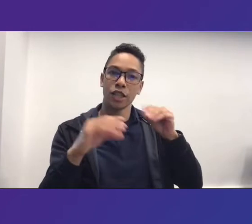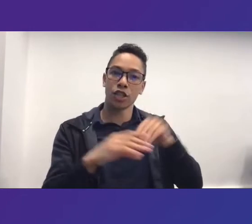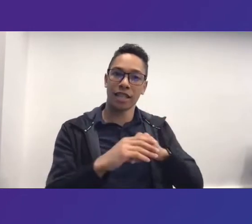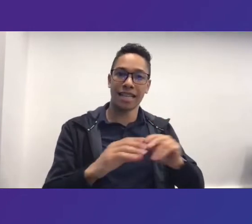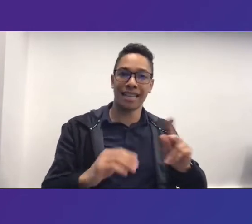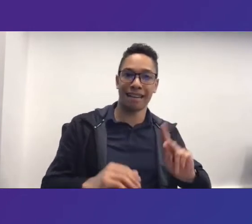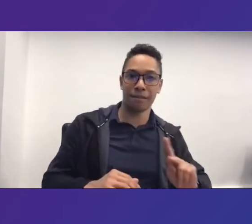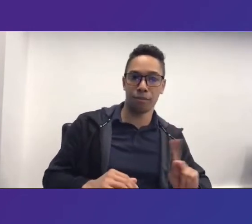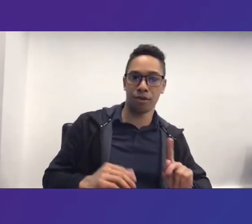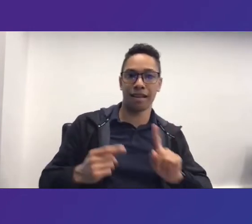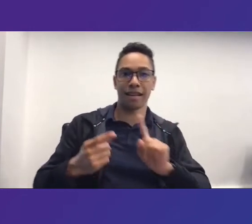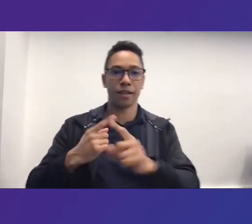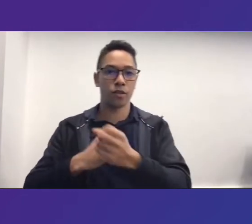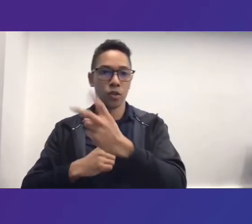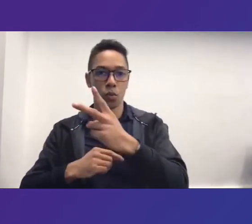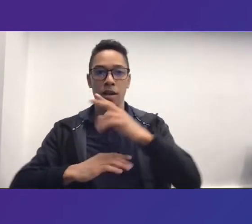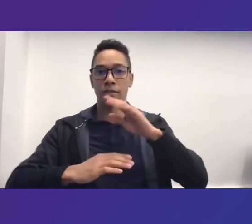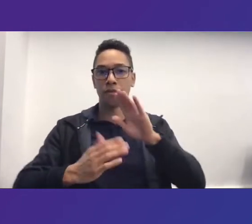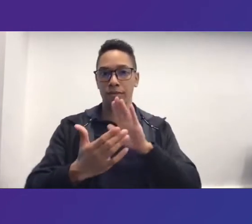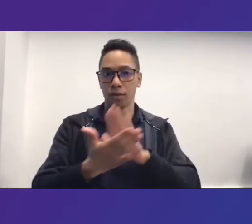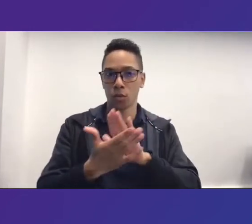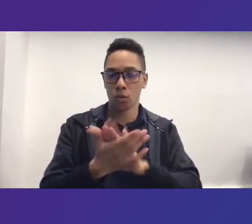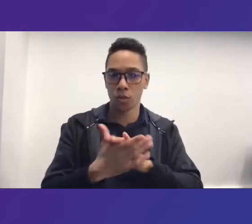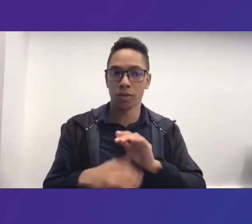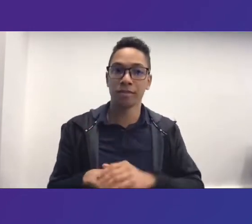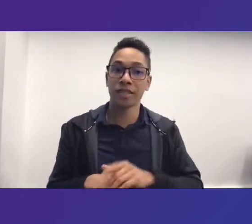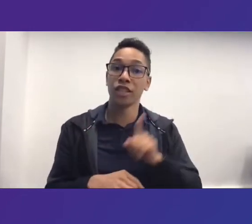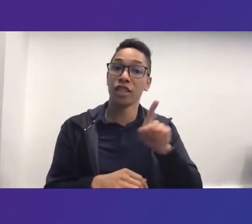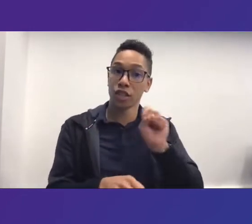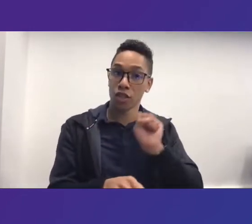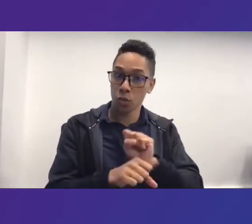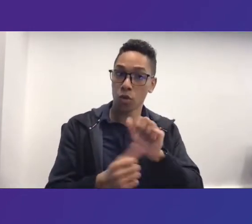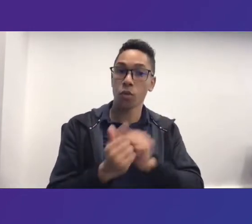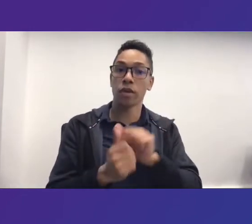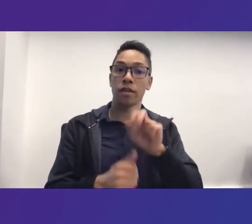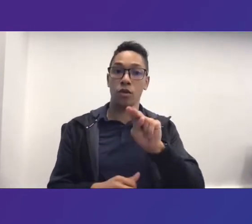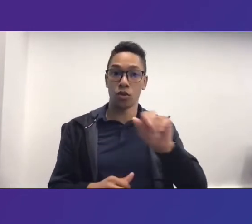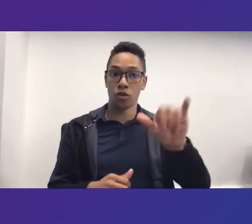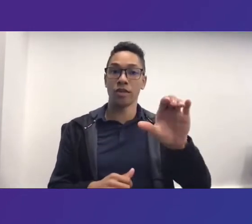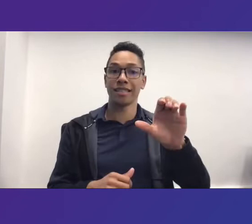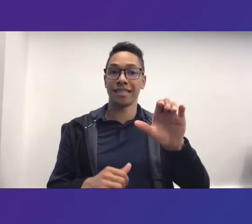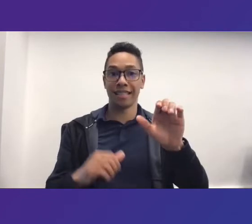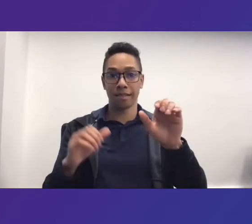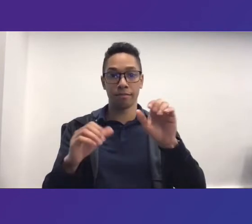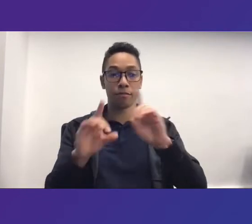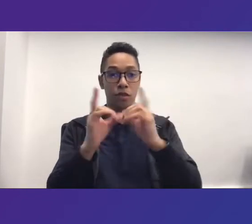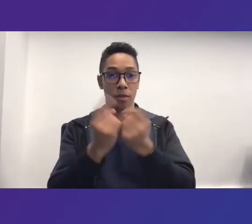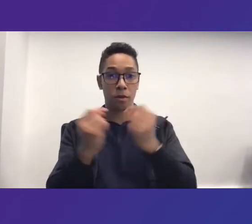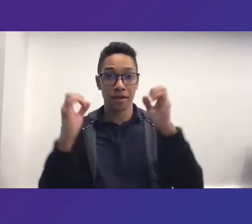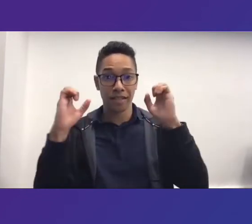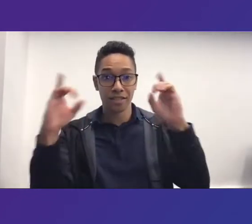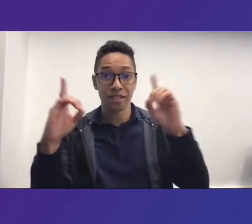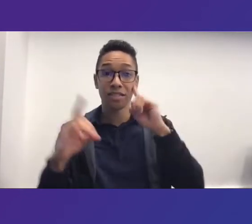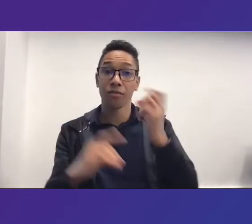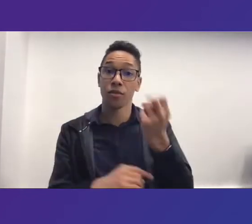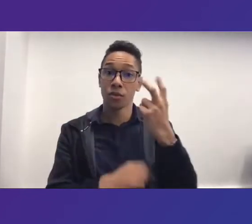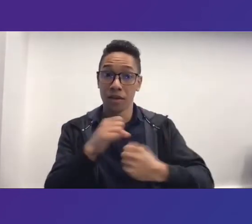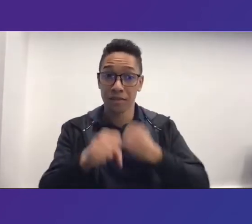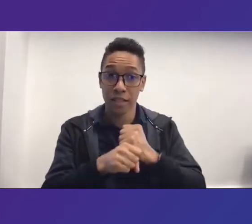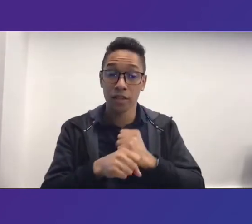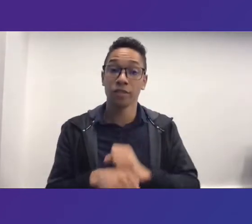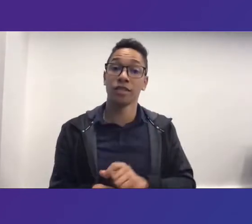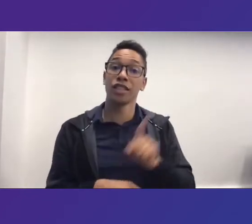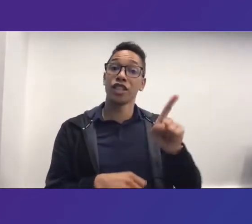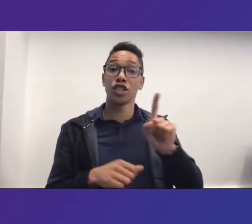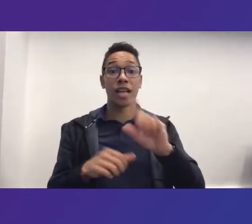served as the director of dance programs for the New York City Department of Education for 7 years. She is a Hunter alumna and